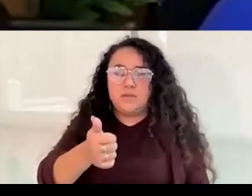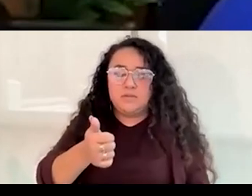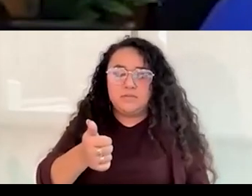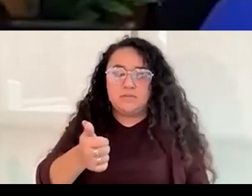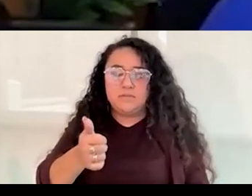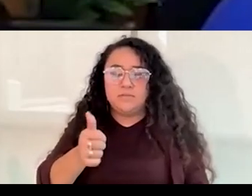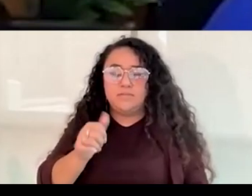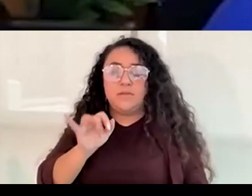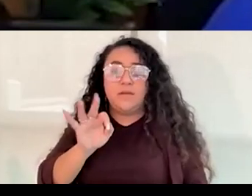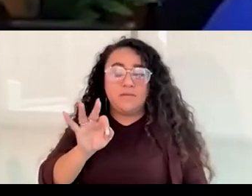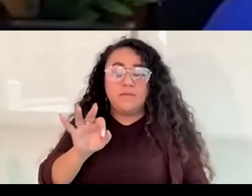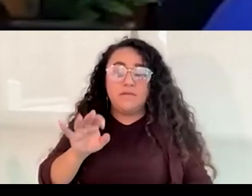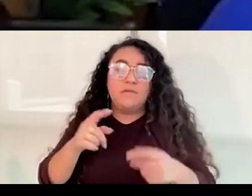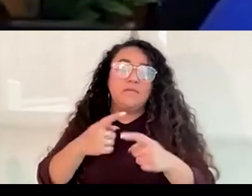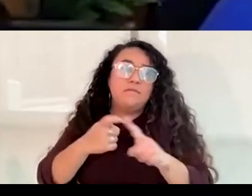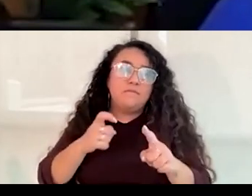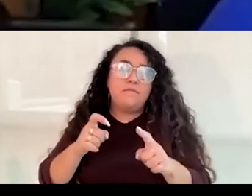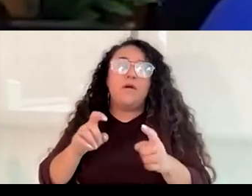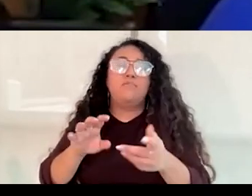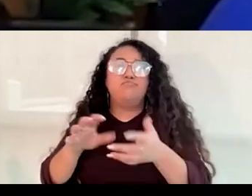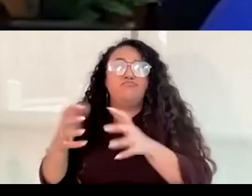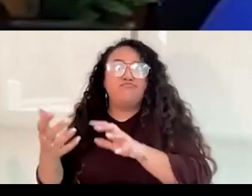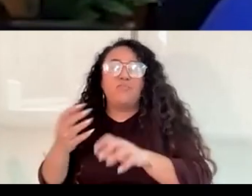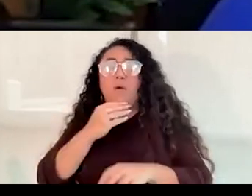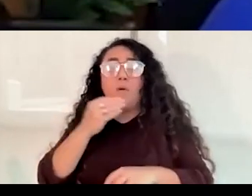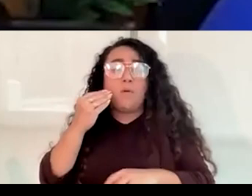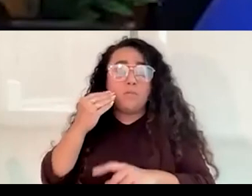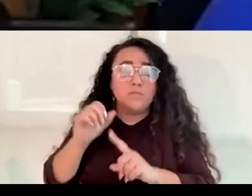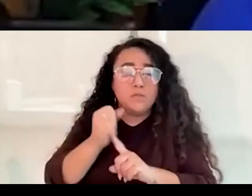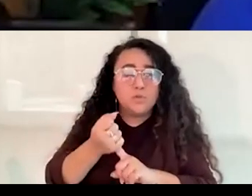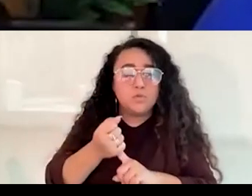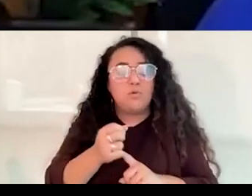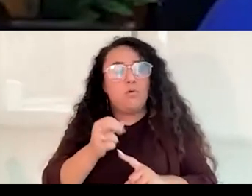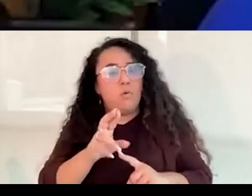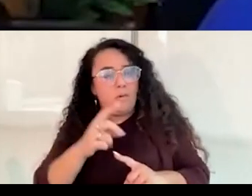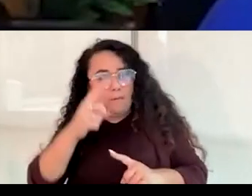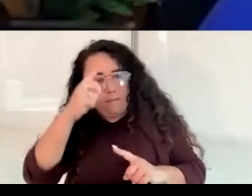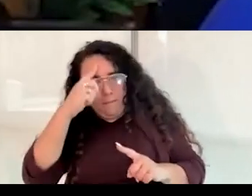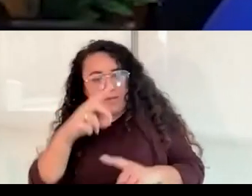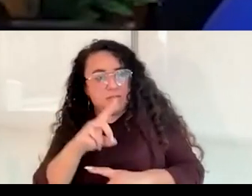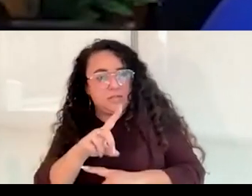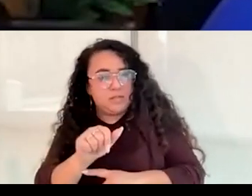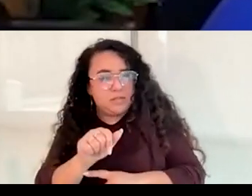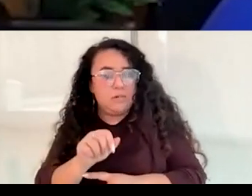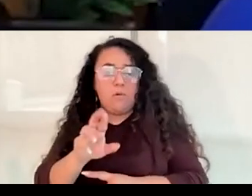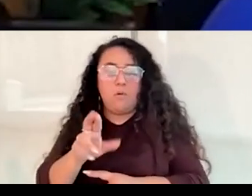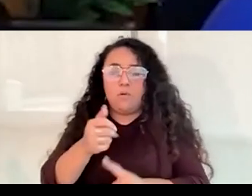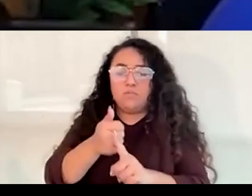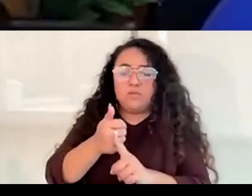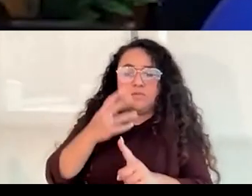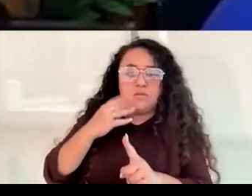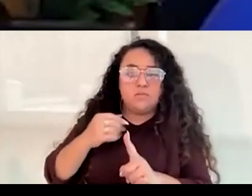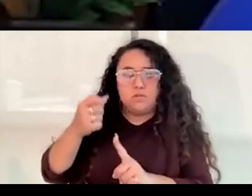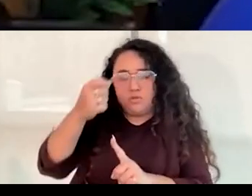they came from broken homes or they had some type of mental disabilities or they were just traumatized in such a